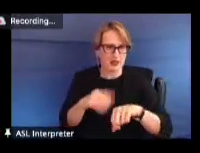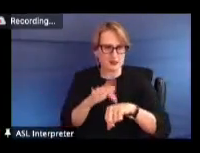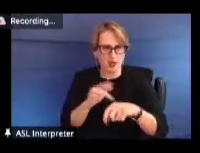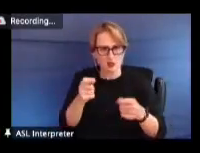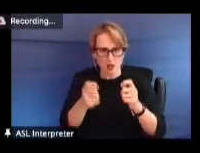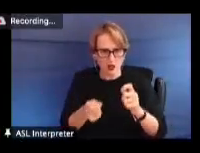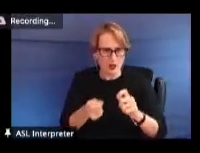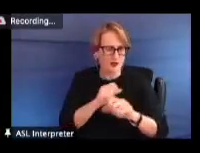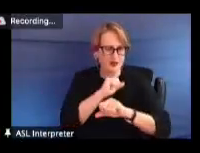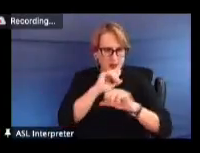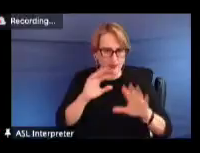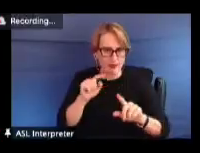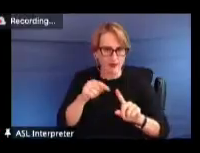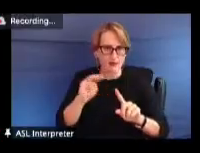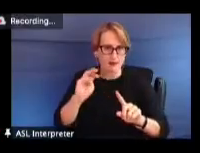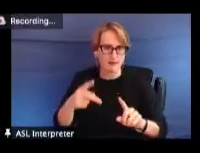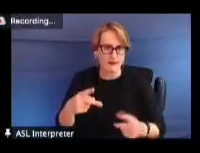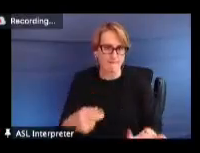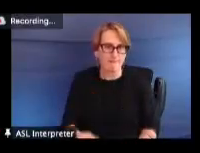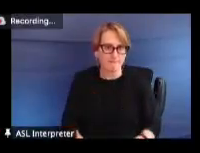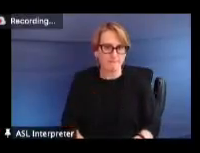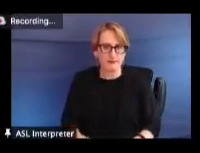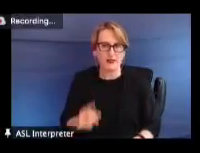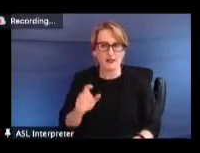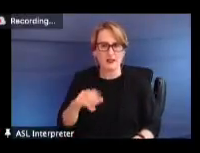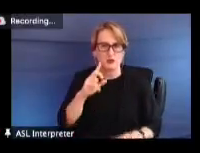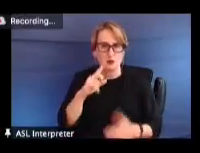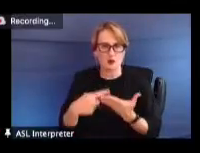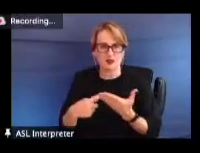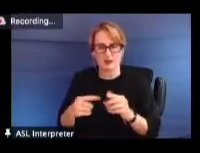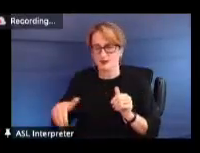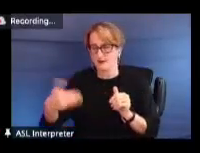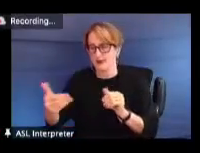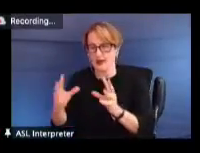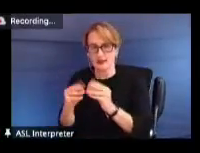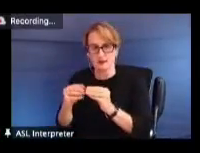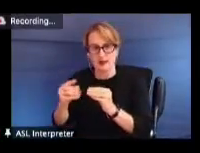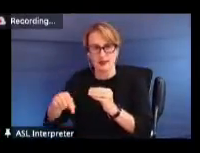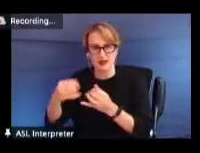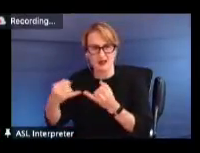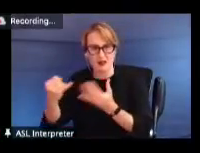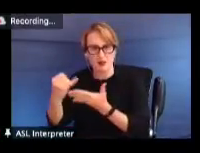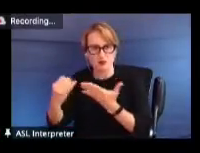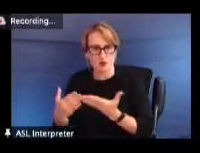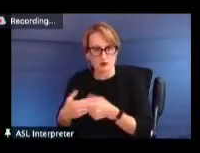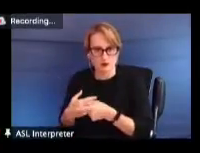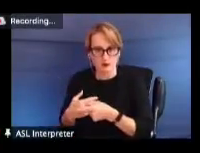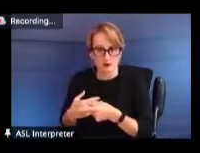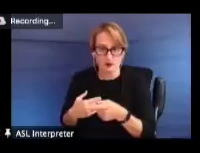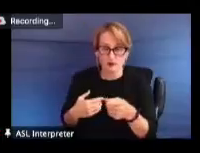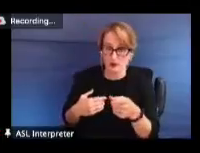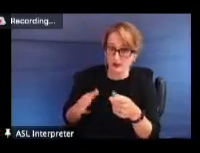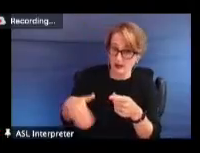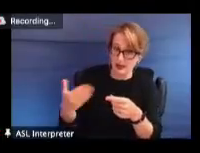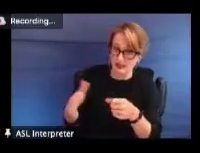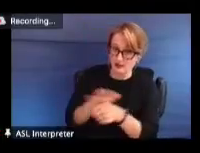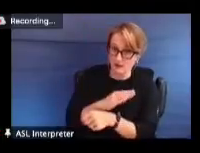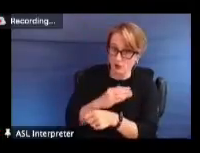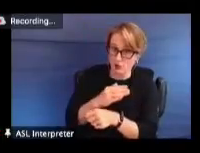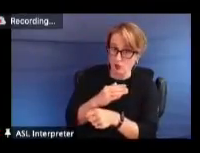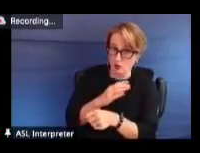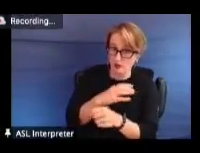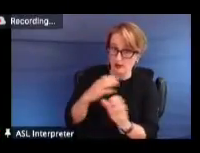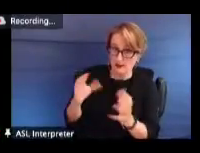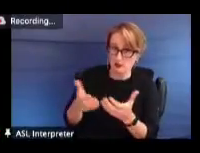play? And that's where we're going to be discussing at our next meeting. So we could bring that back. At our next full commission meeting? Our next